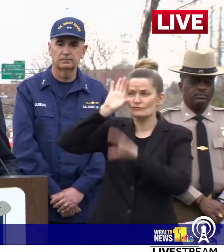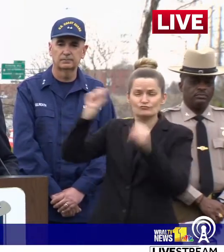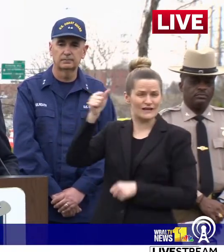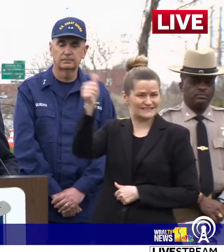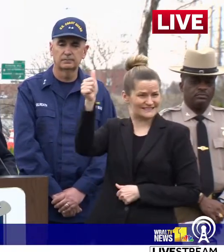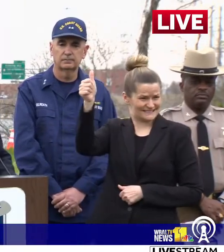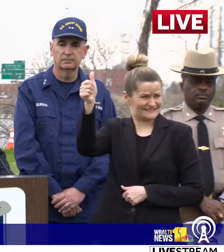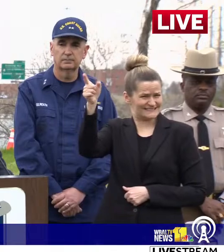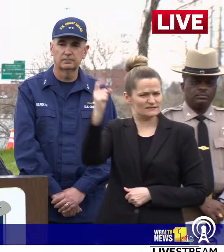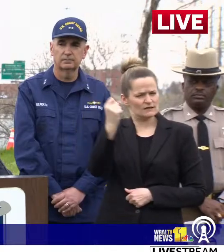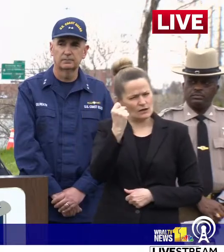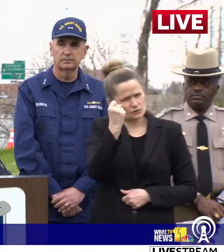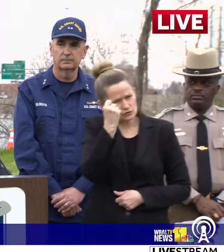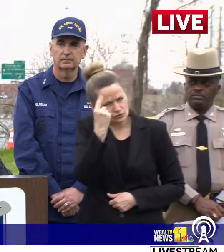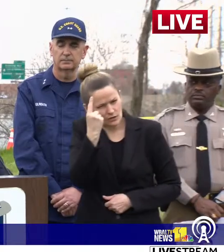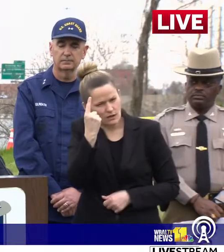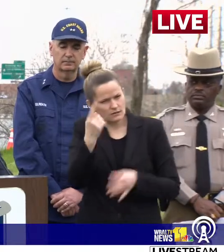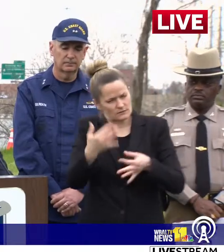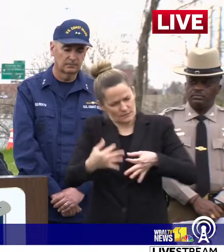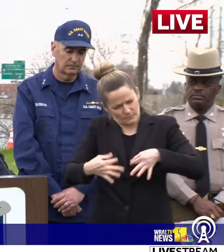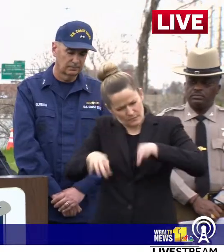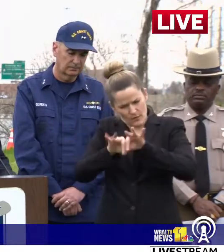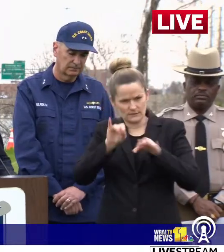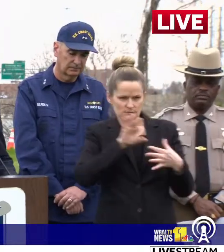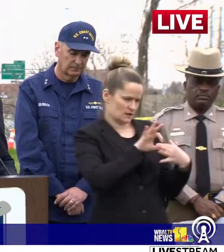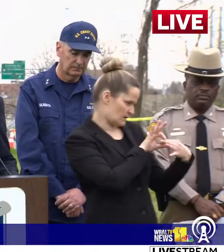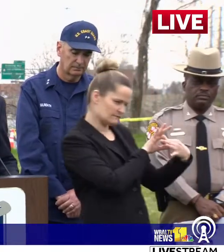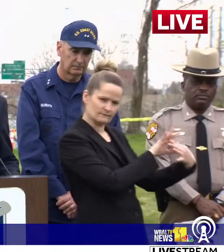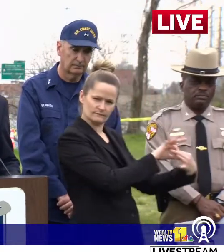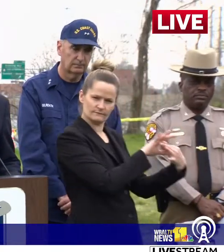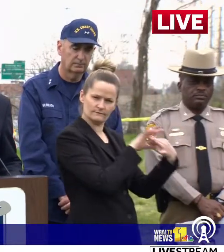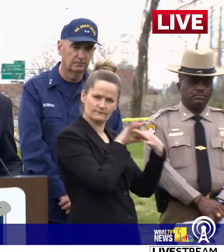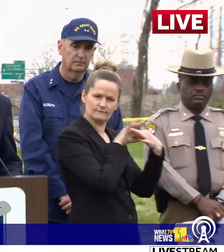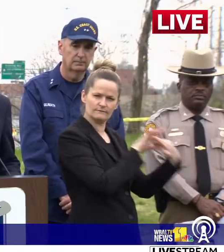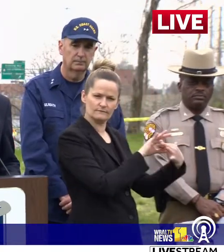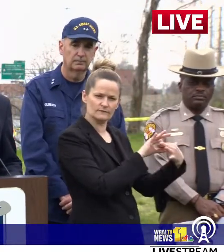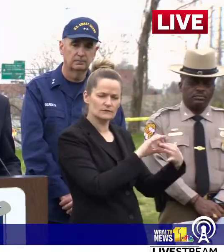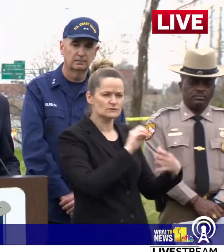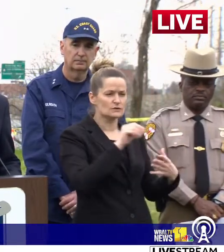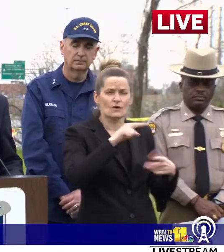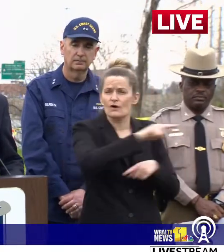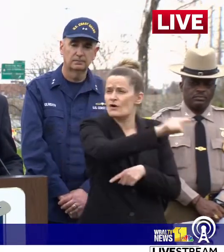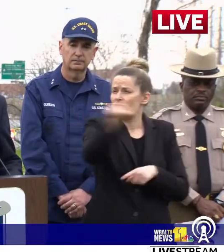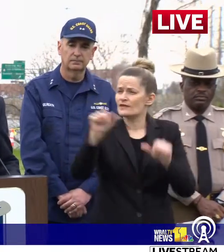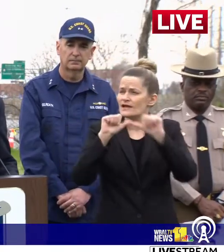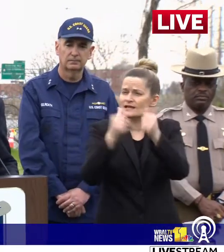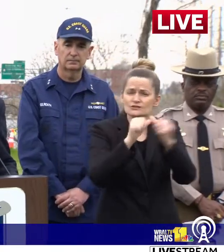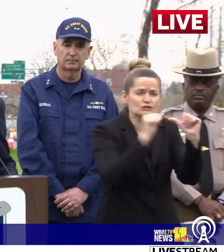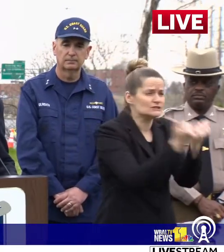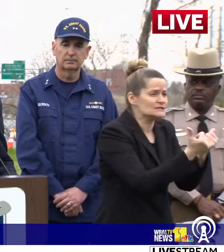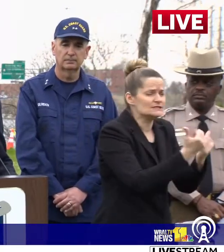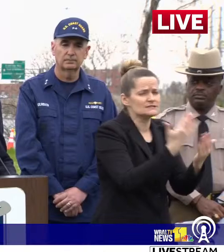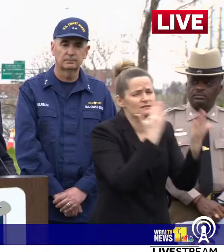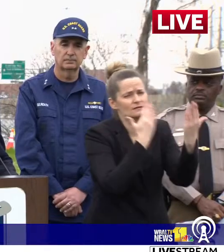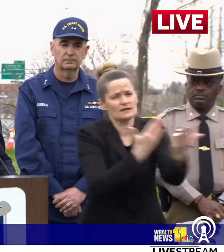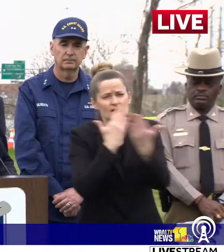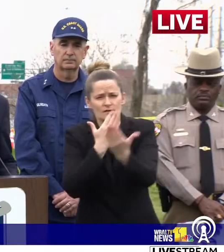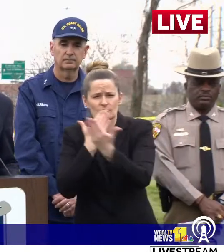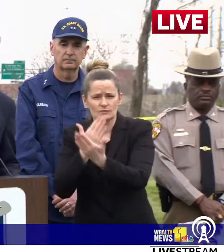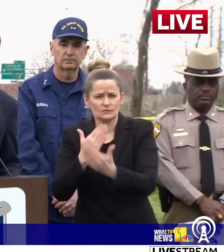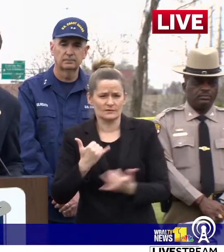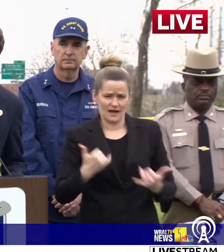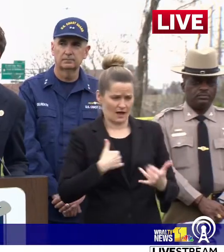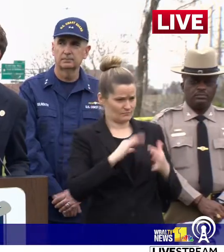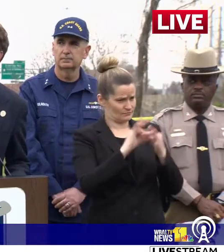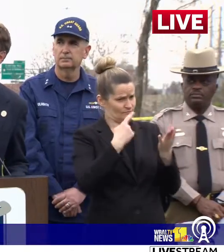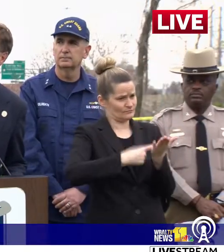public servants. And thank you all for your public service. I want to say something about Anne Arundel County and people and